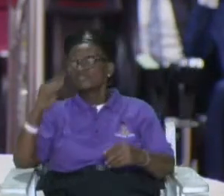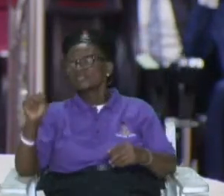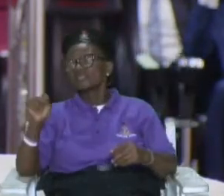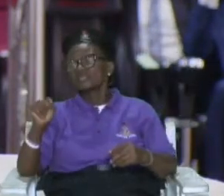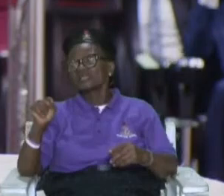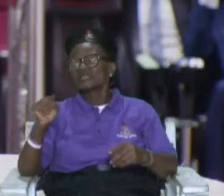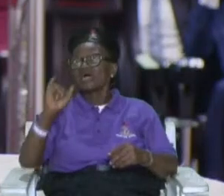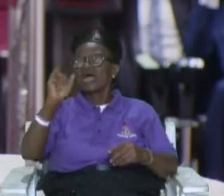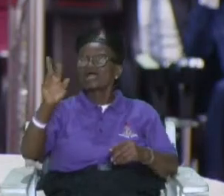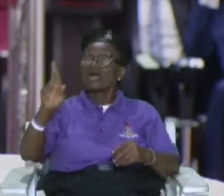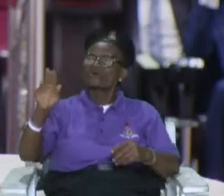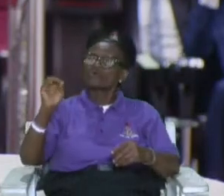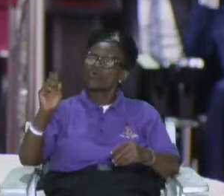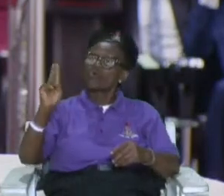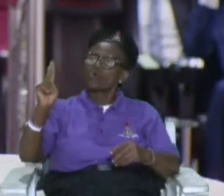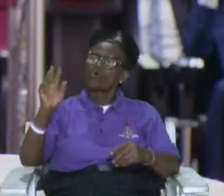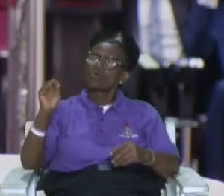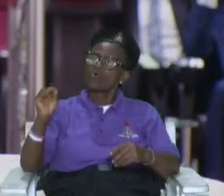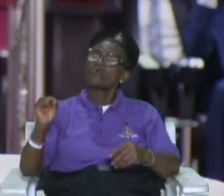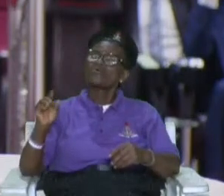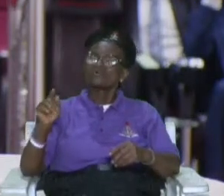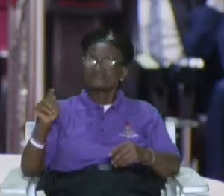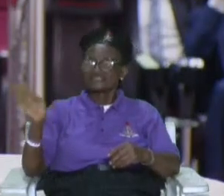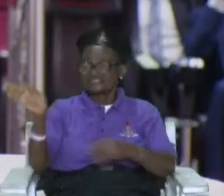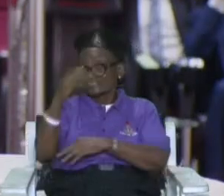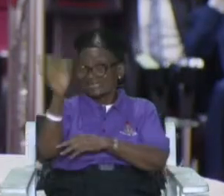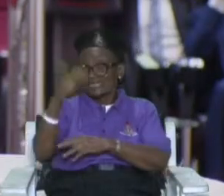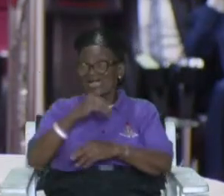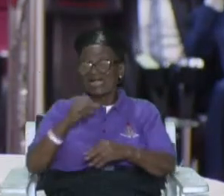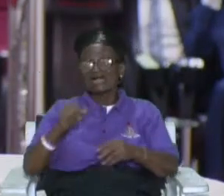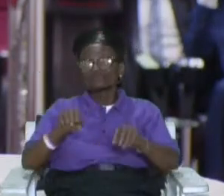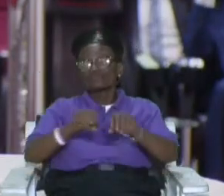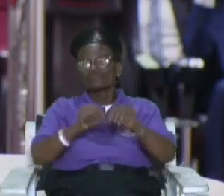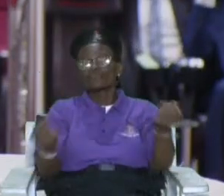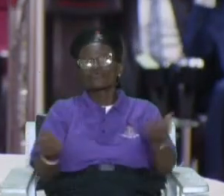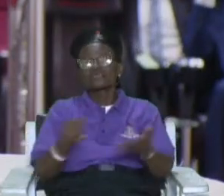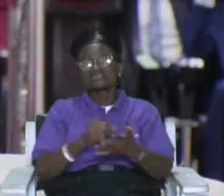broke it to pieces, and that man fled